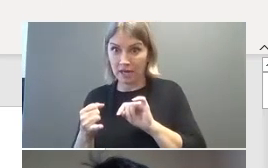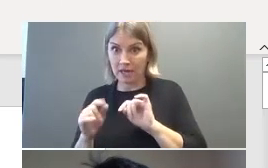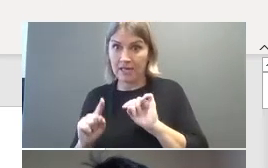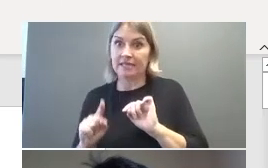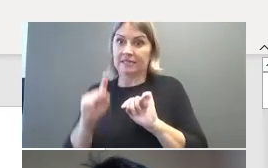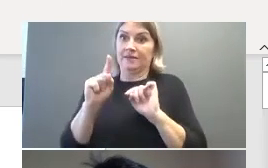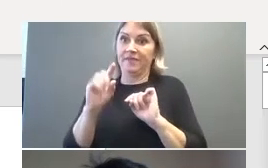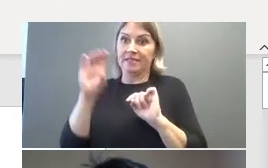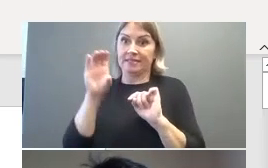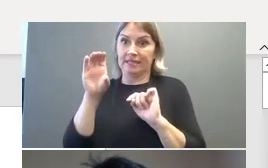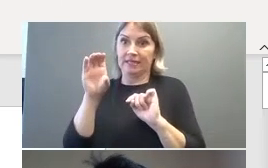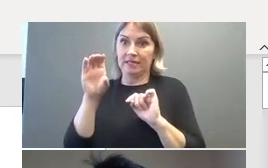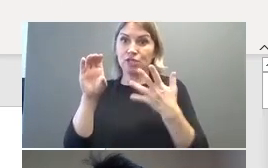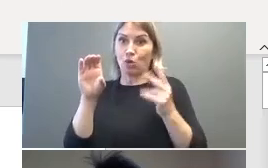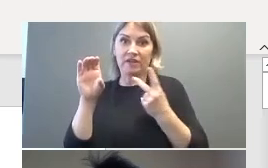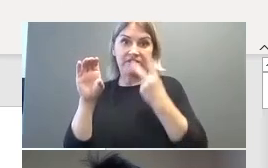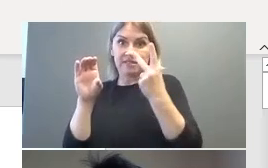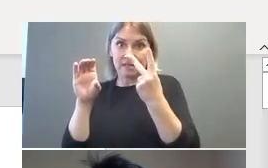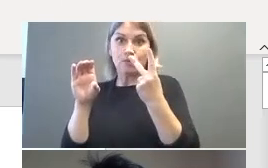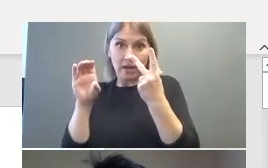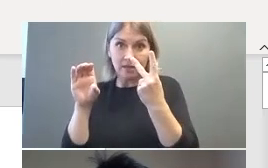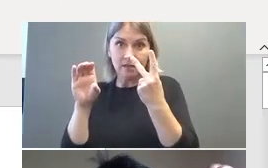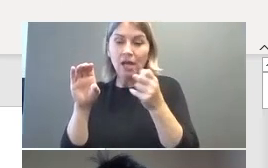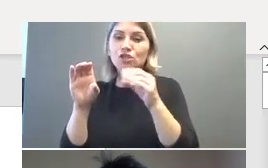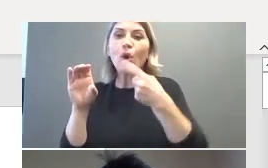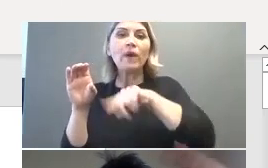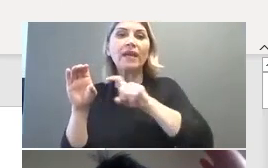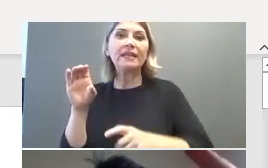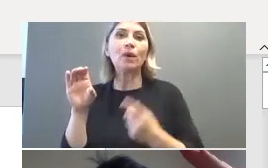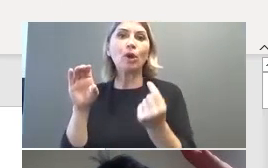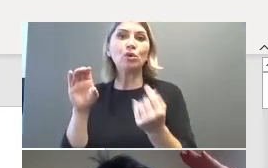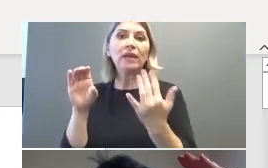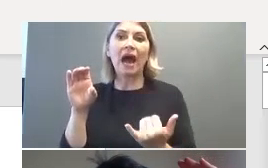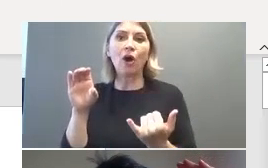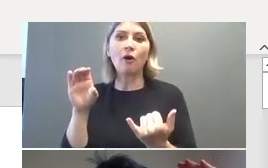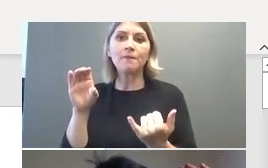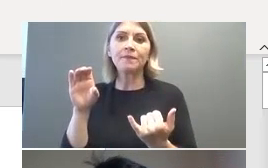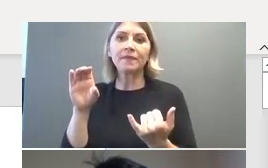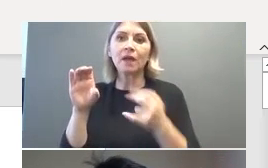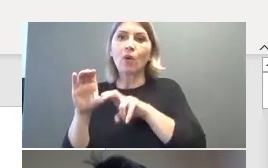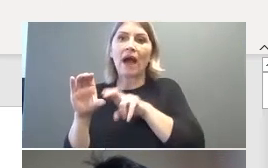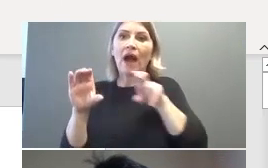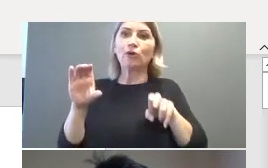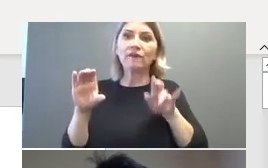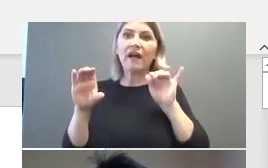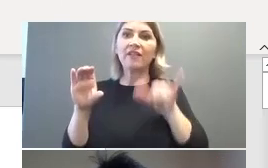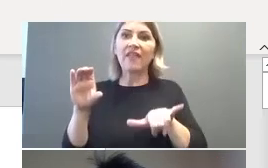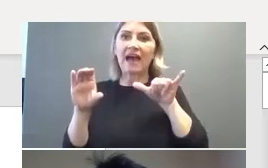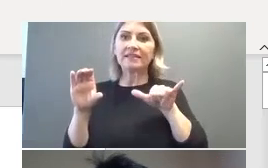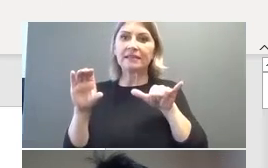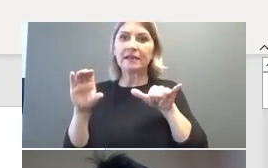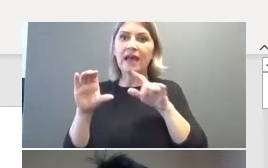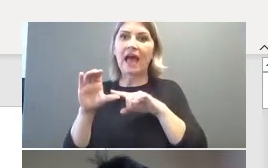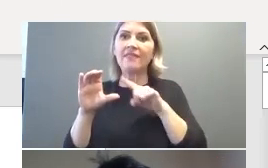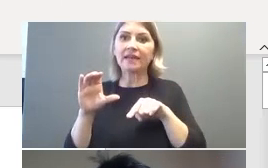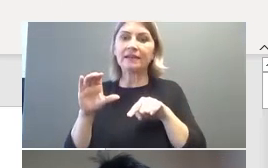already visited, right? So what we need to do is now we need to pop out of this particular stack call. And